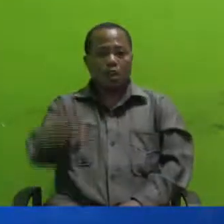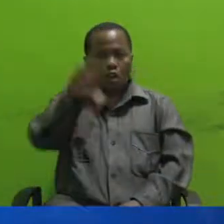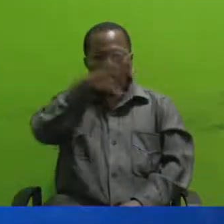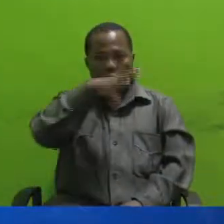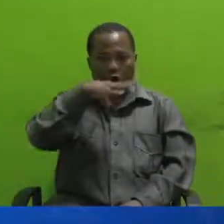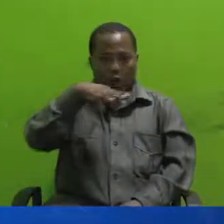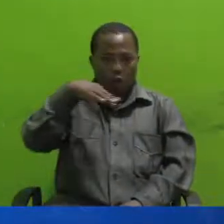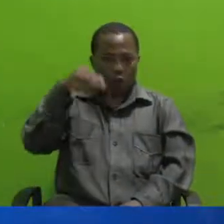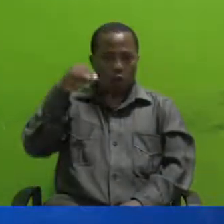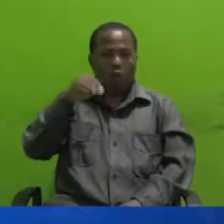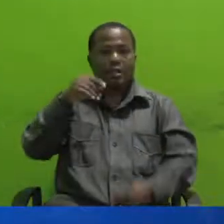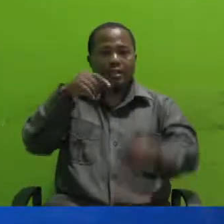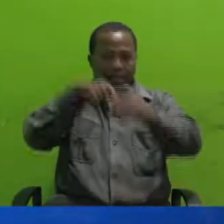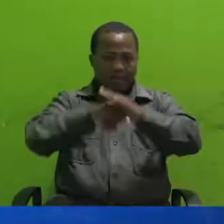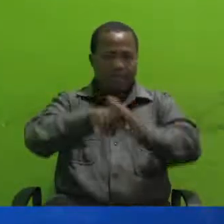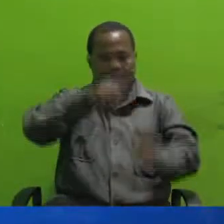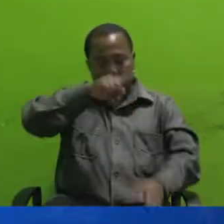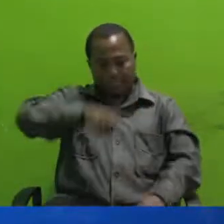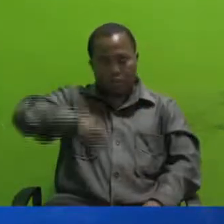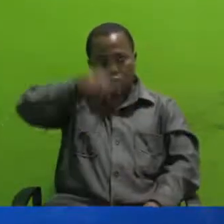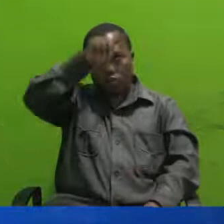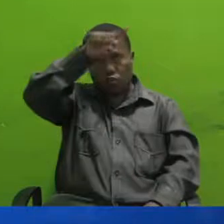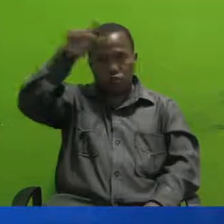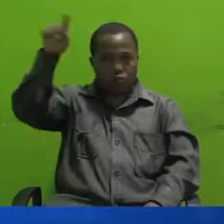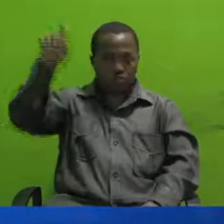thing under root.